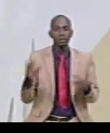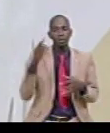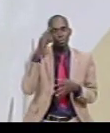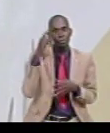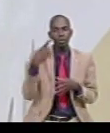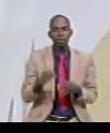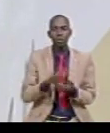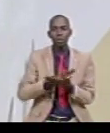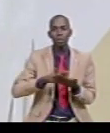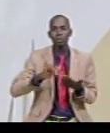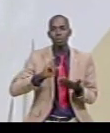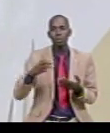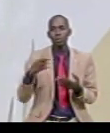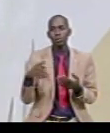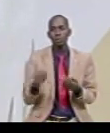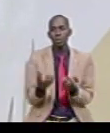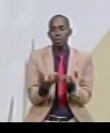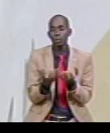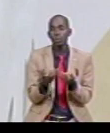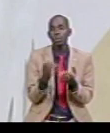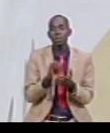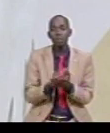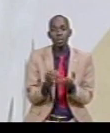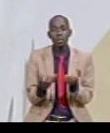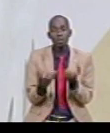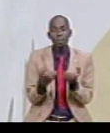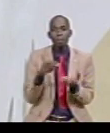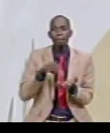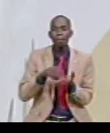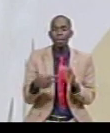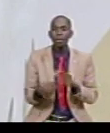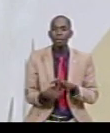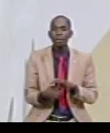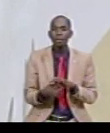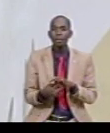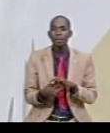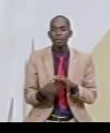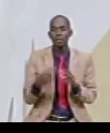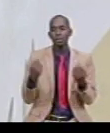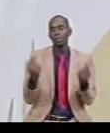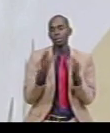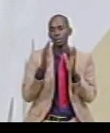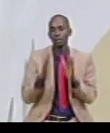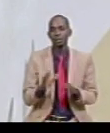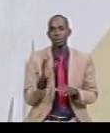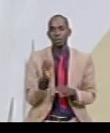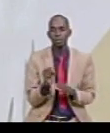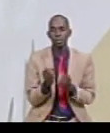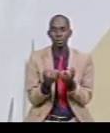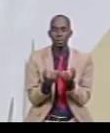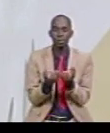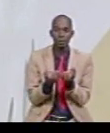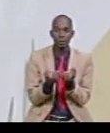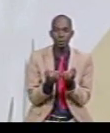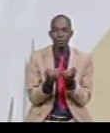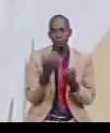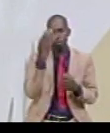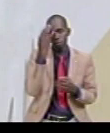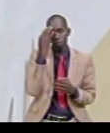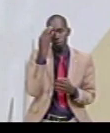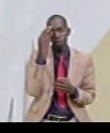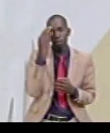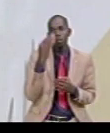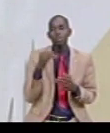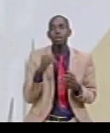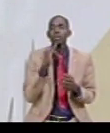the leper symbolizes the sinner. Leprosy like a sin. It's a